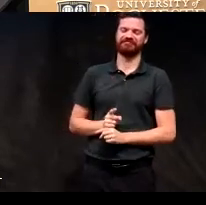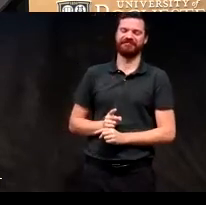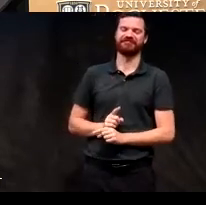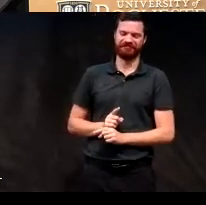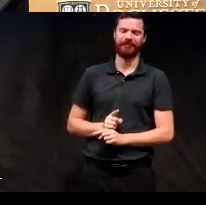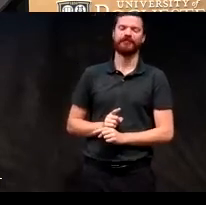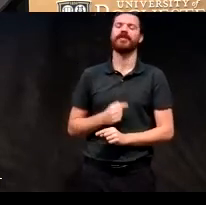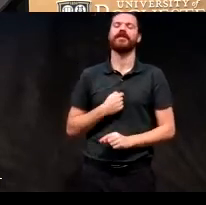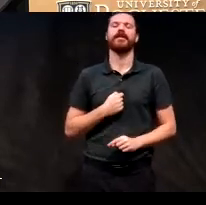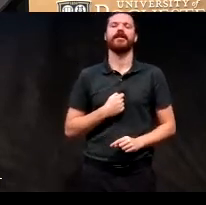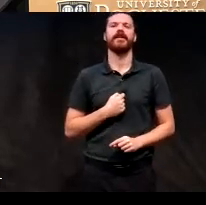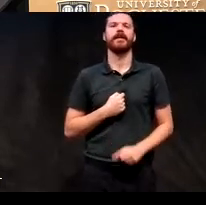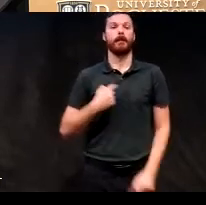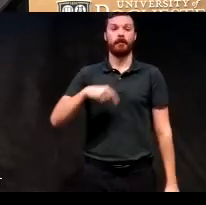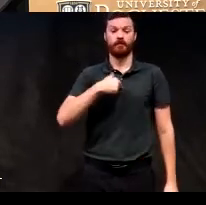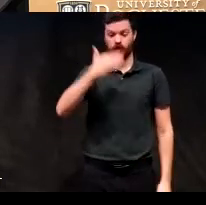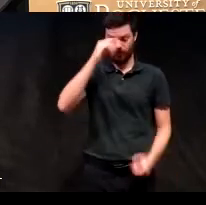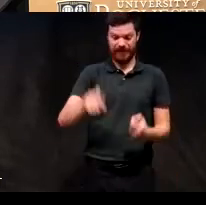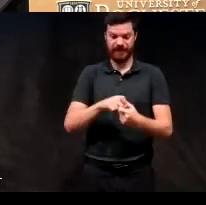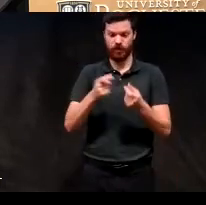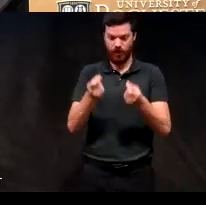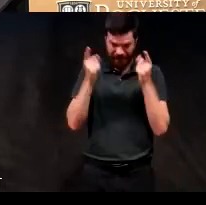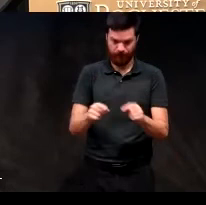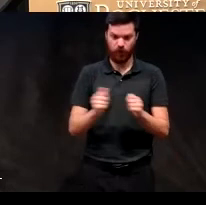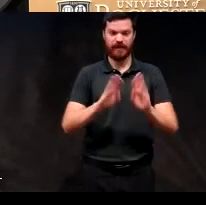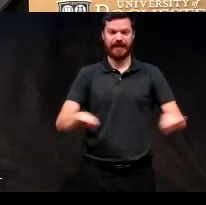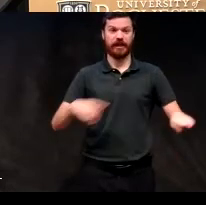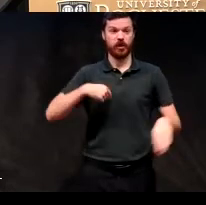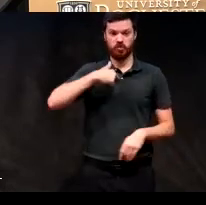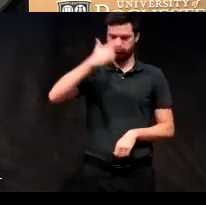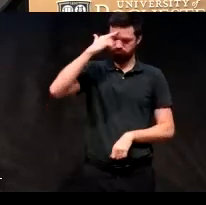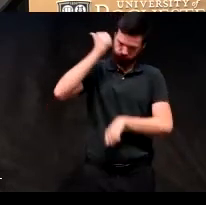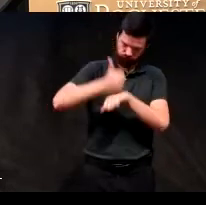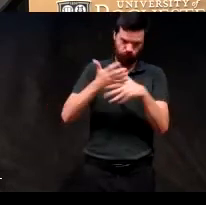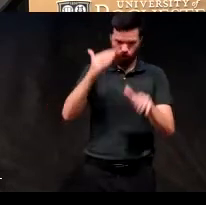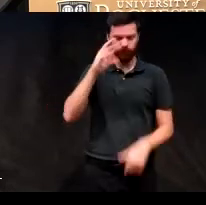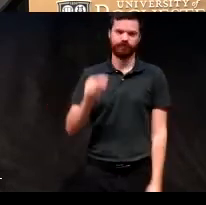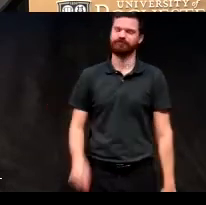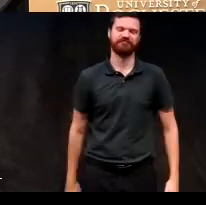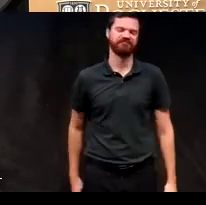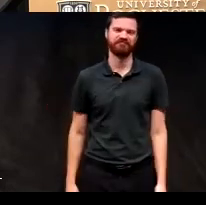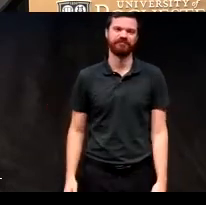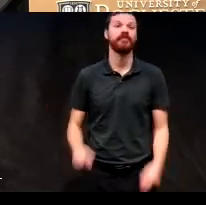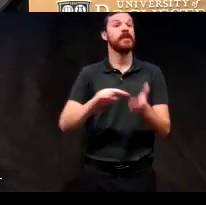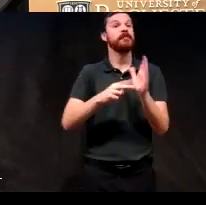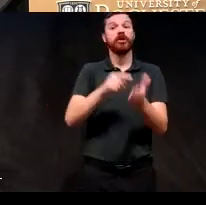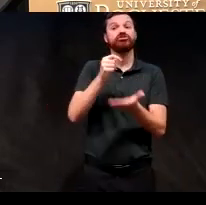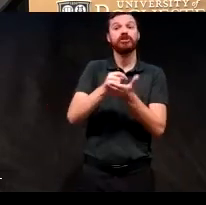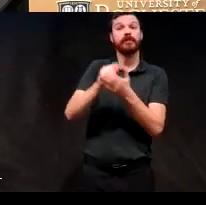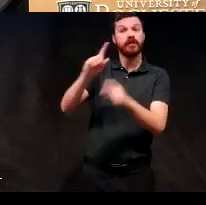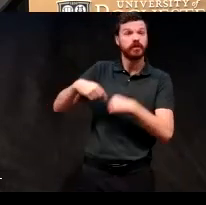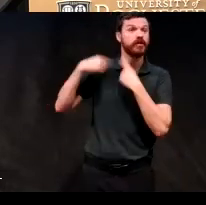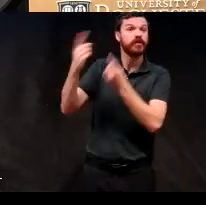don't think that we know exactly what's going on with these kids. And so the treatment of choice has been